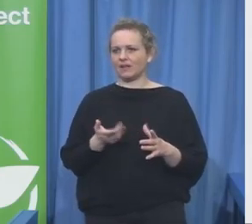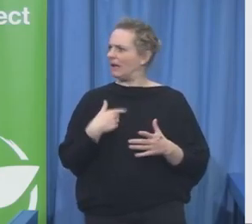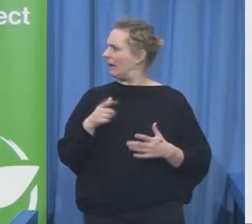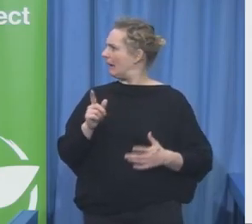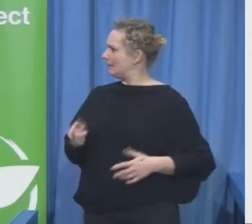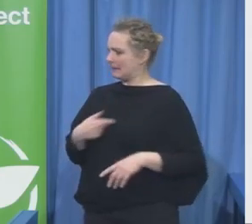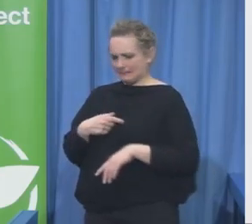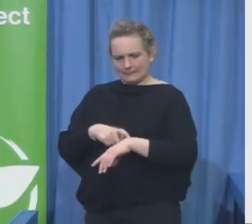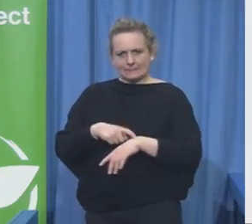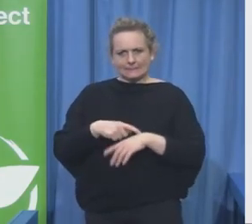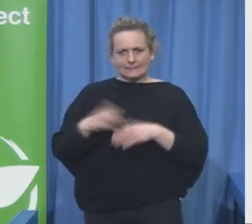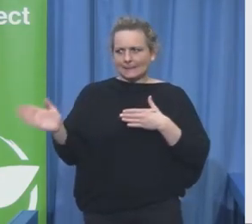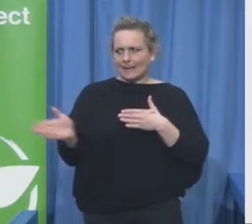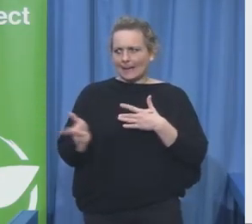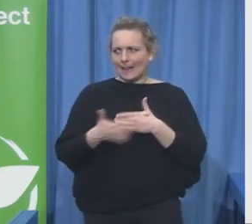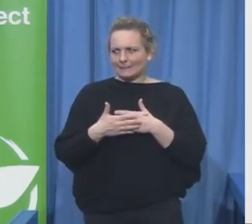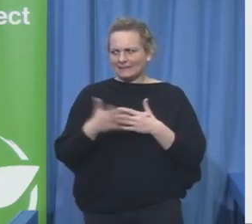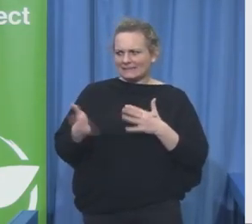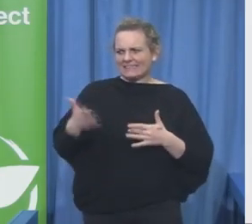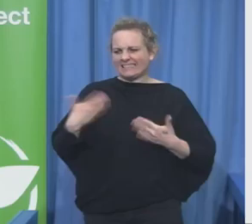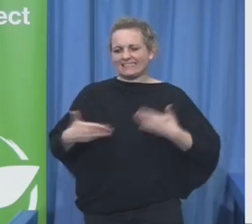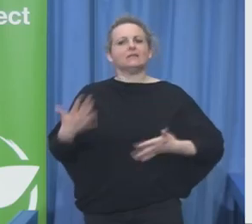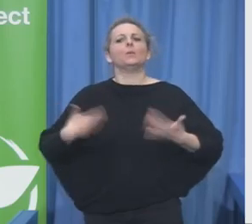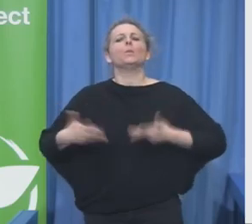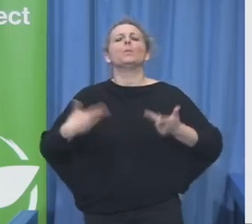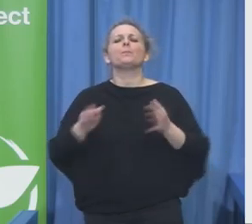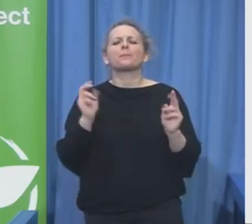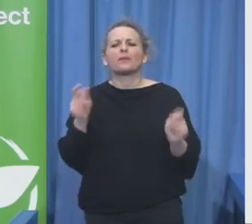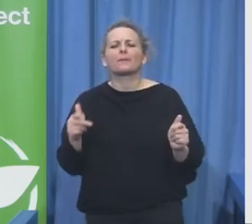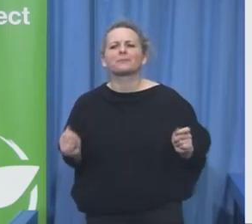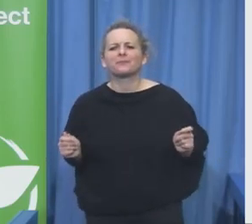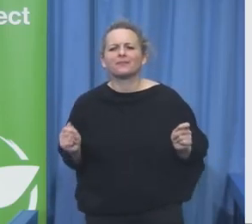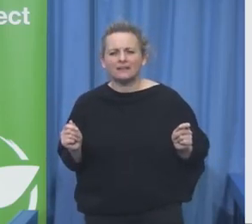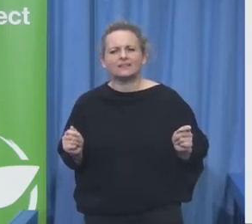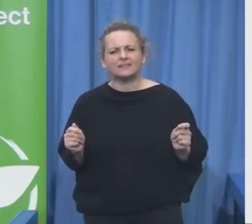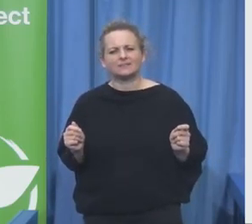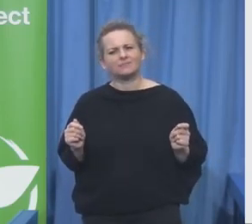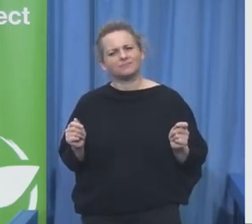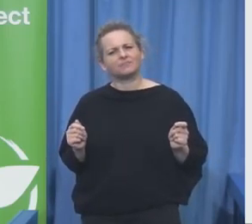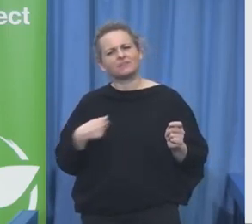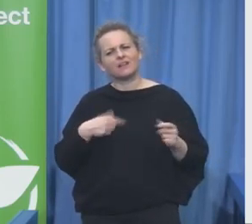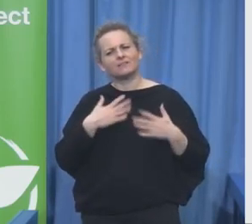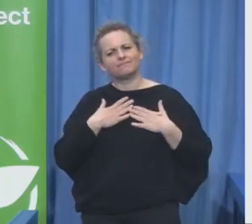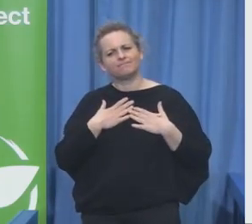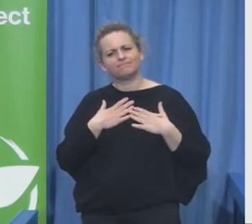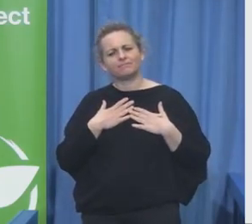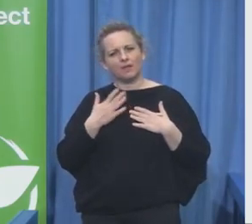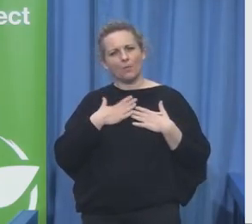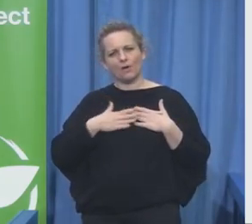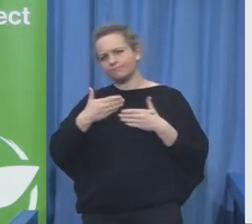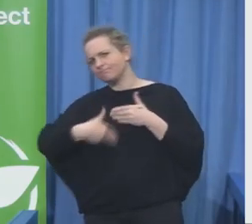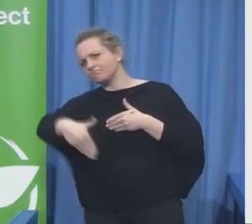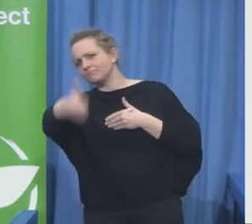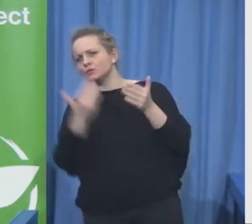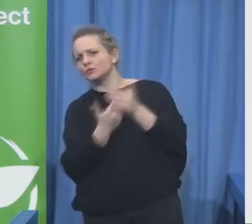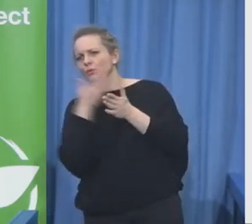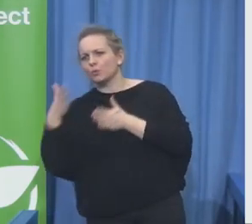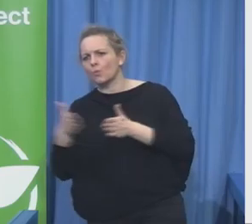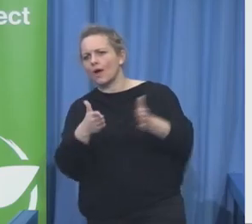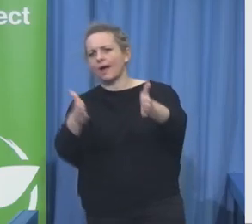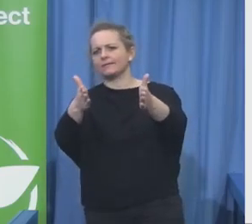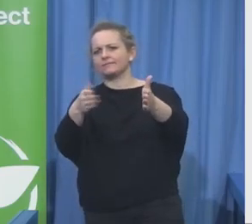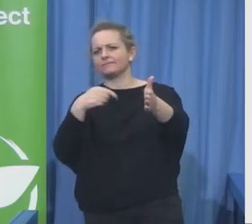new generation on the way. Okay, so we're very used to kind of certain disabilities in the workforce, but I just want to just quickly tell the story of these